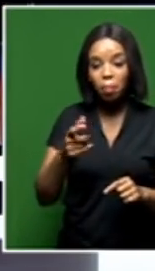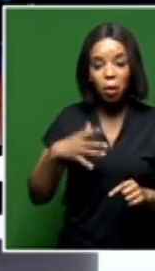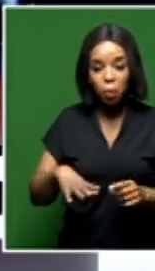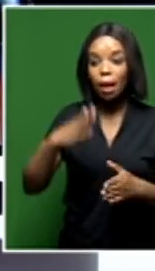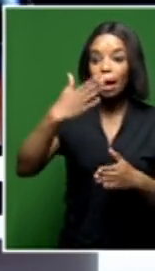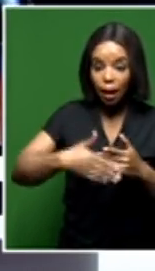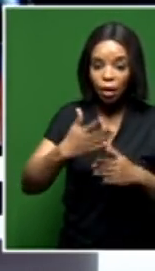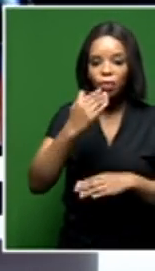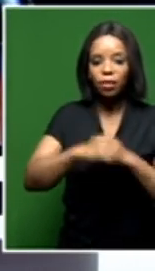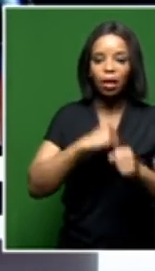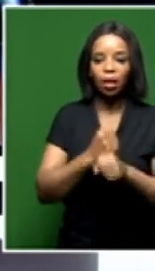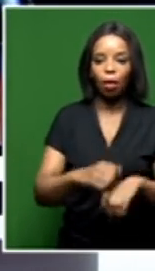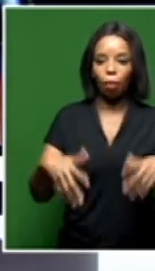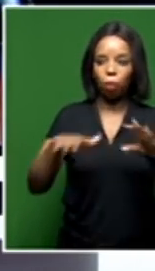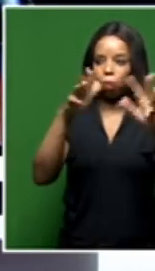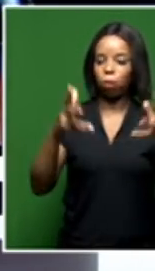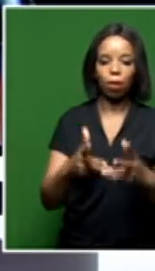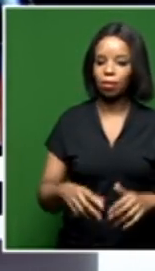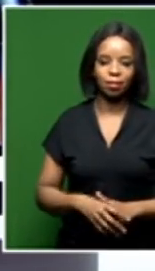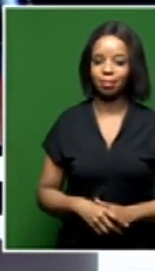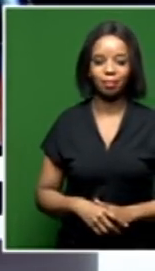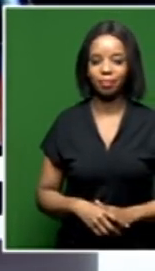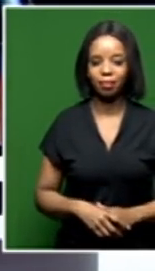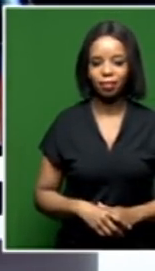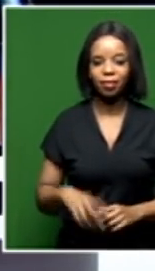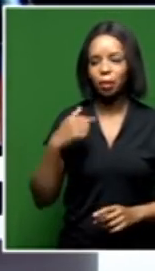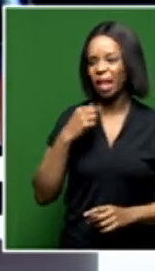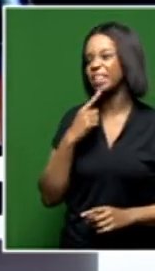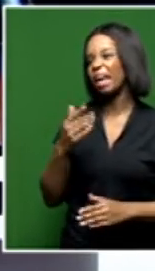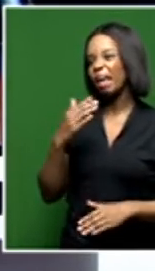not the end of the year. Not the end of the world. No. Congratulations, everybody. We have to go.